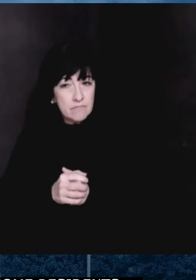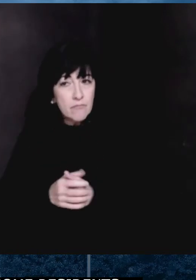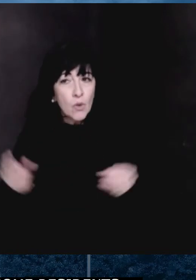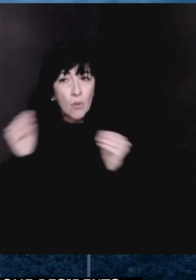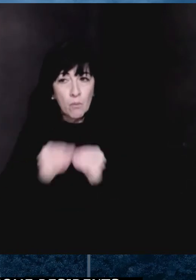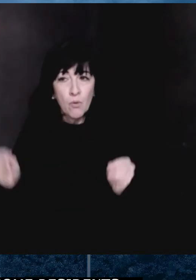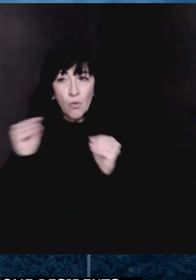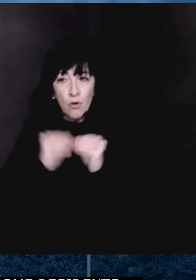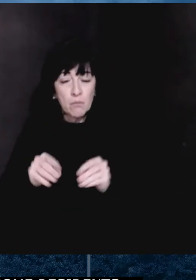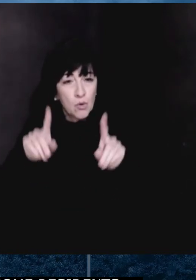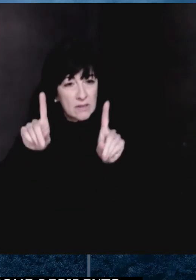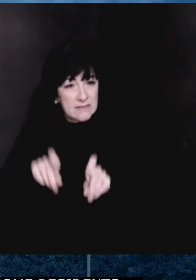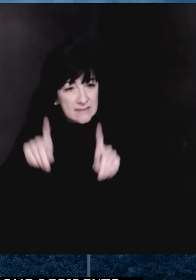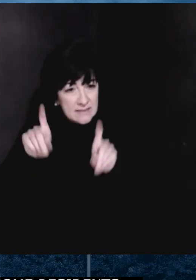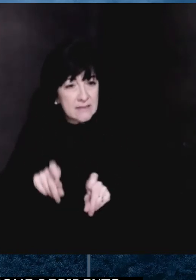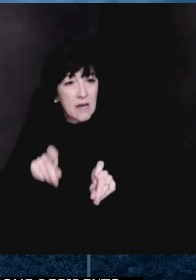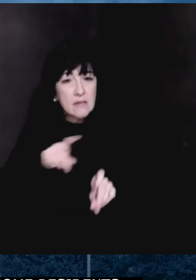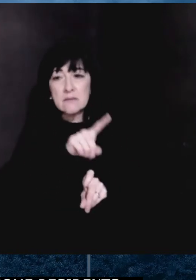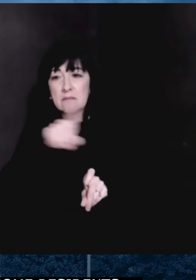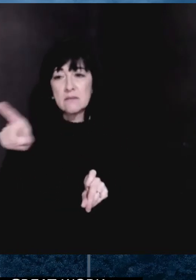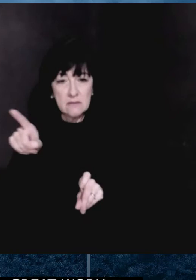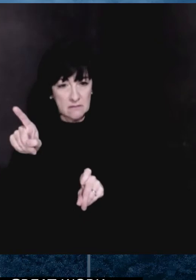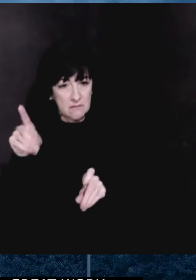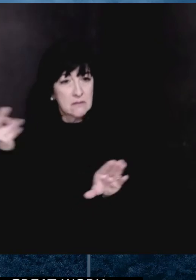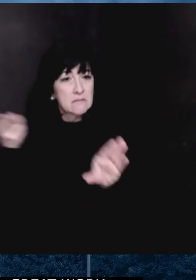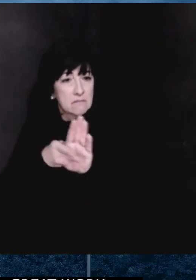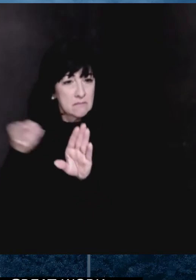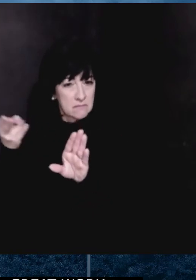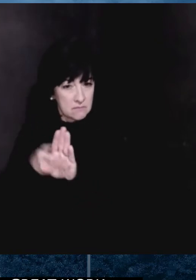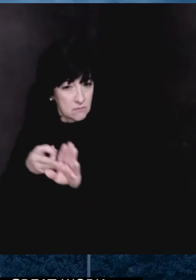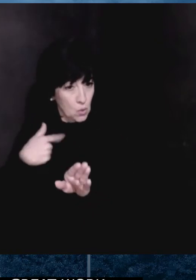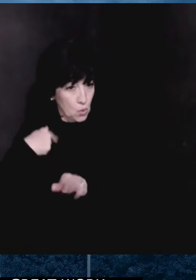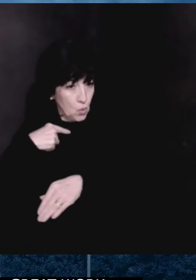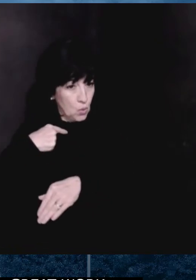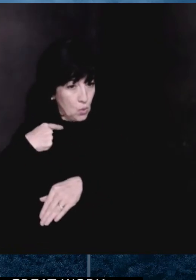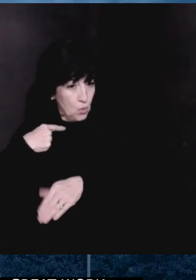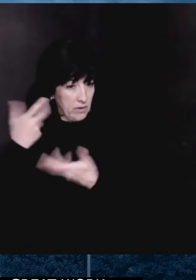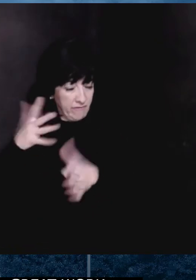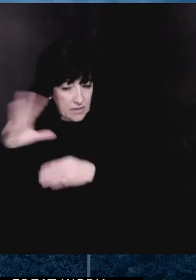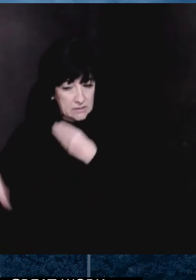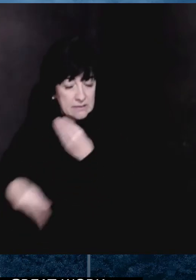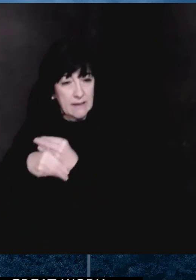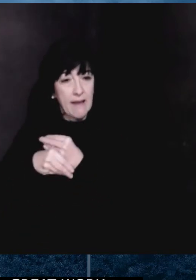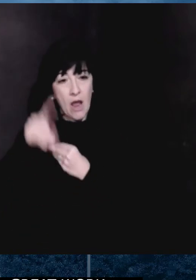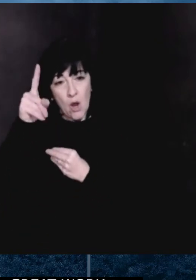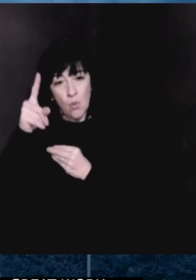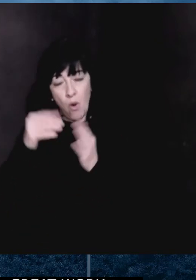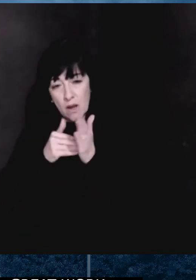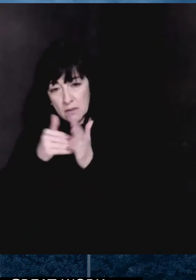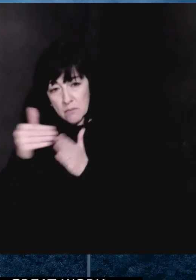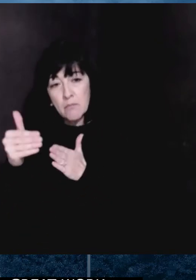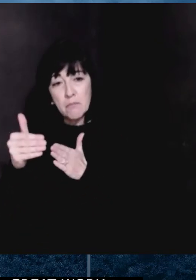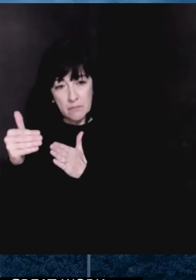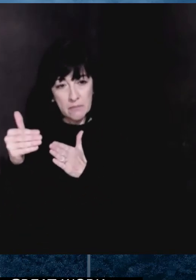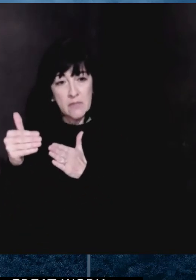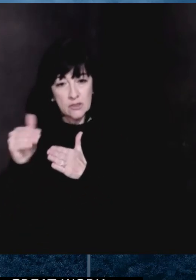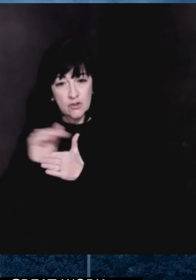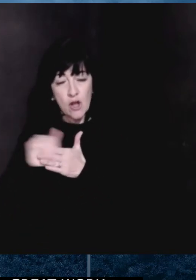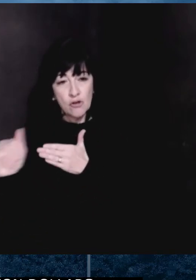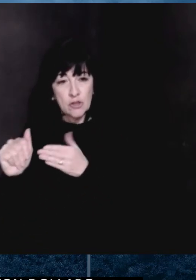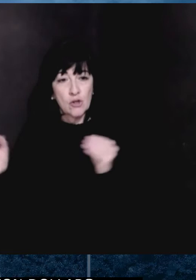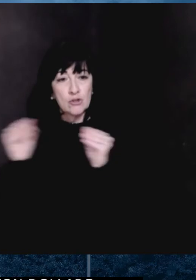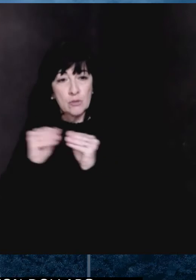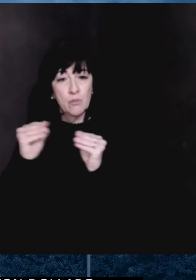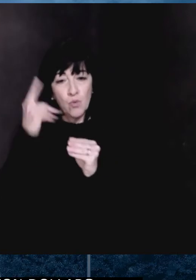pitching in, we did add millions of dollars more to the support for the hospitality industry and other